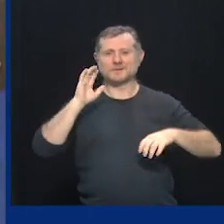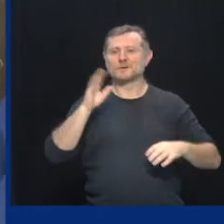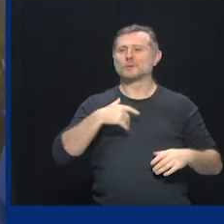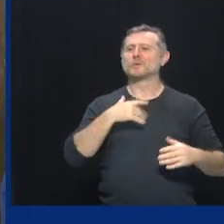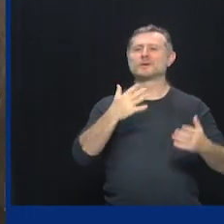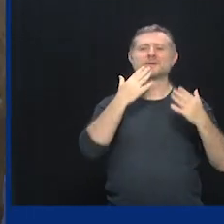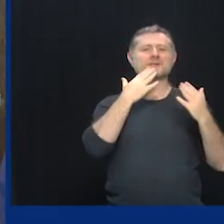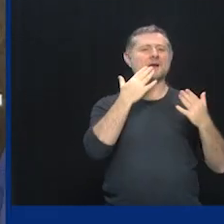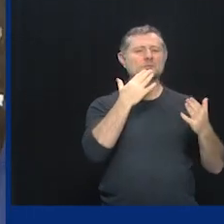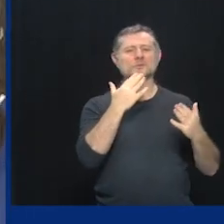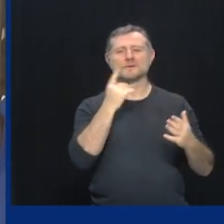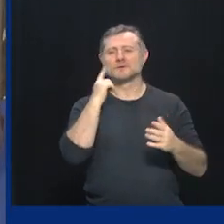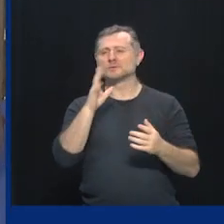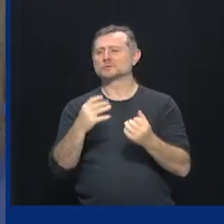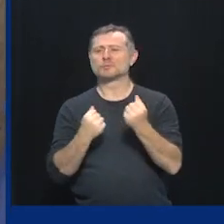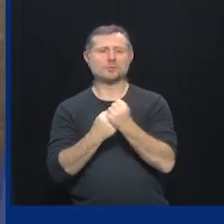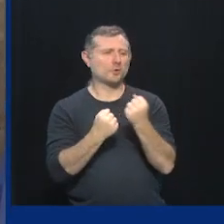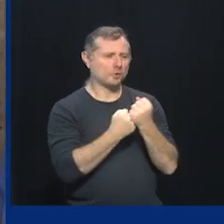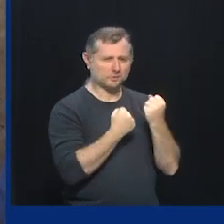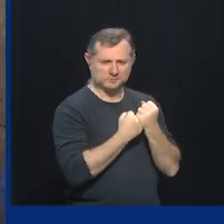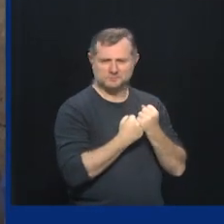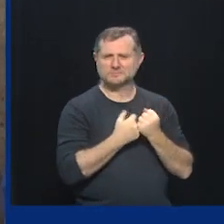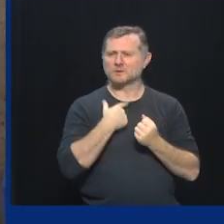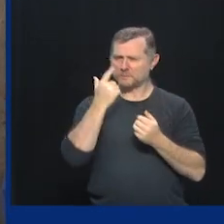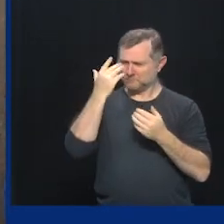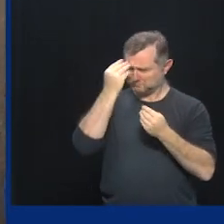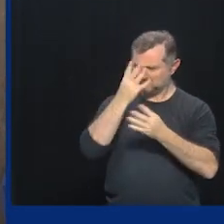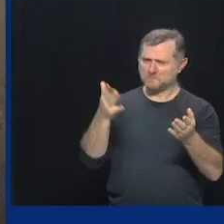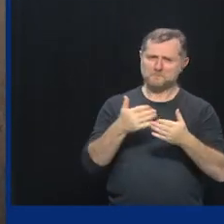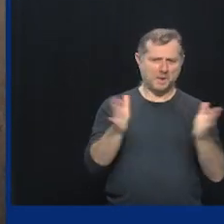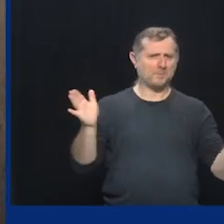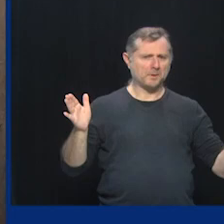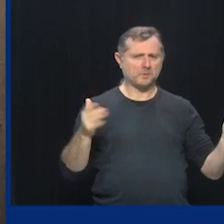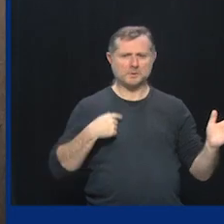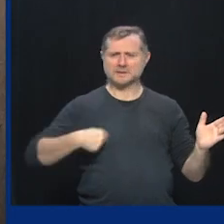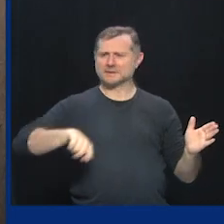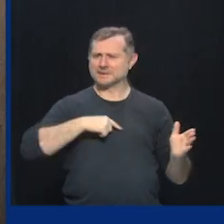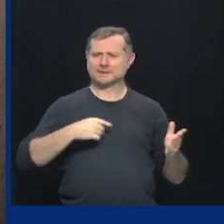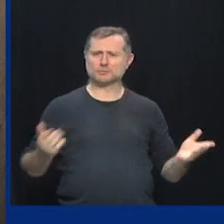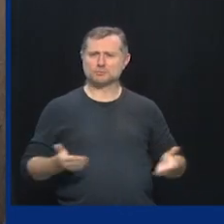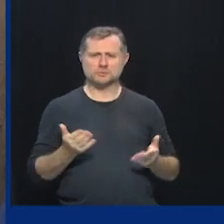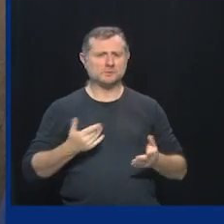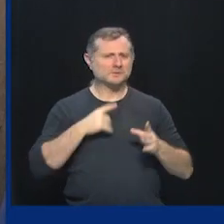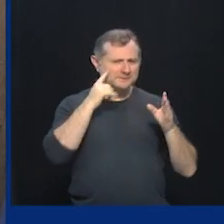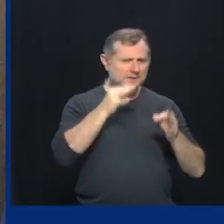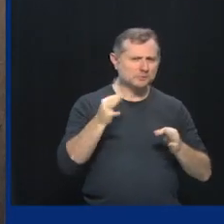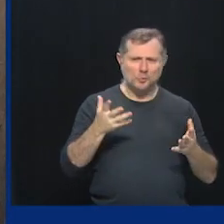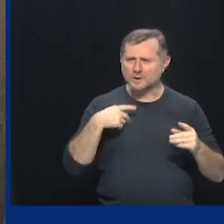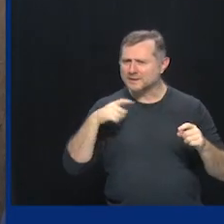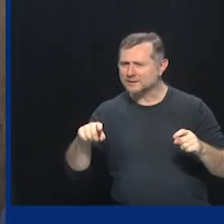the public know that we're on the ground. We're ready to take decisive action, and we'll do everything we can to protect them, their homes, and their businesses.